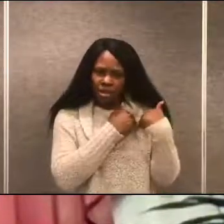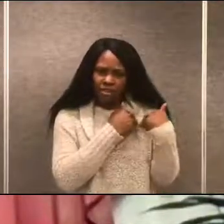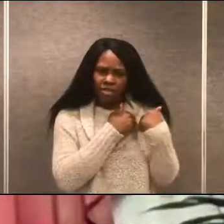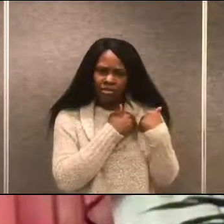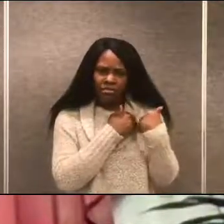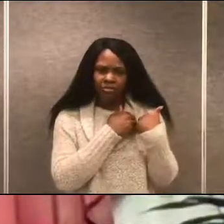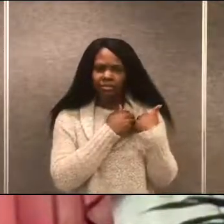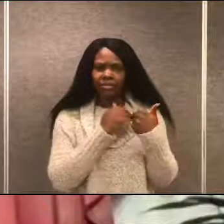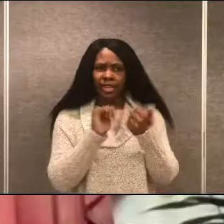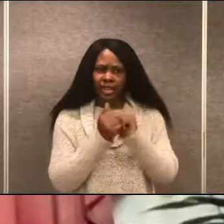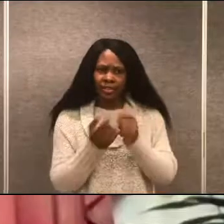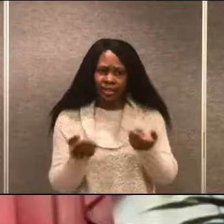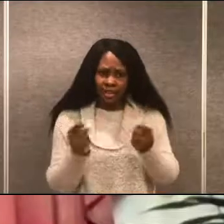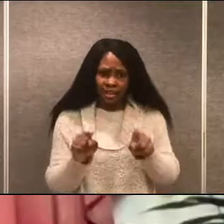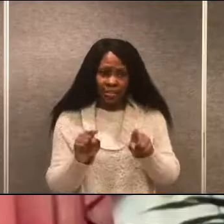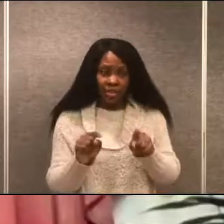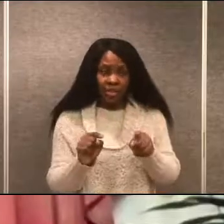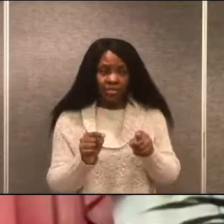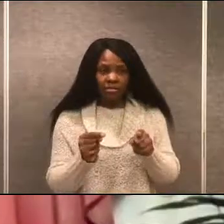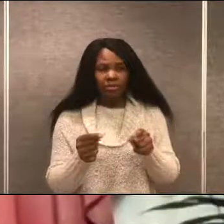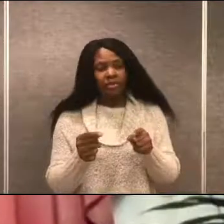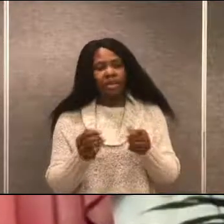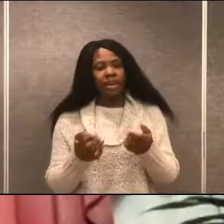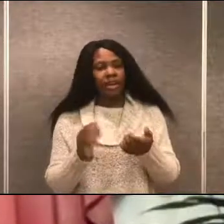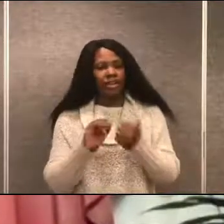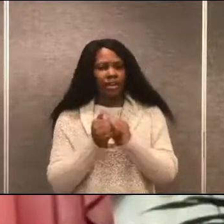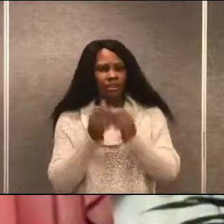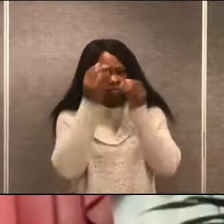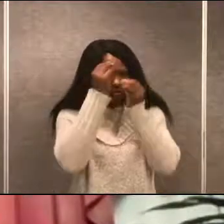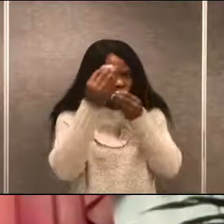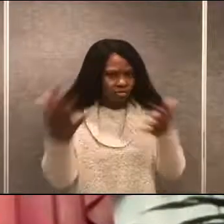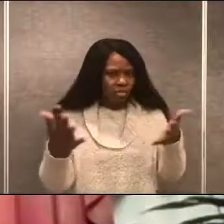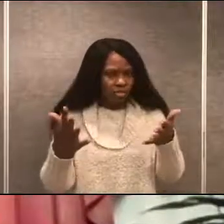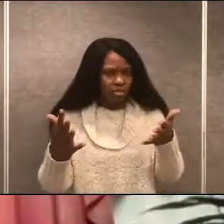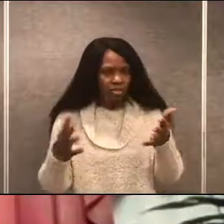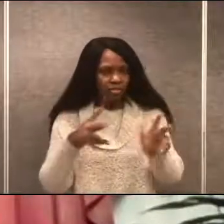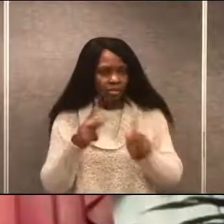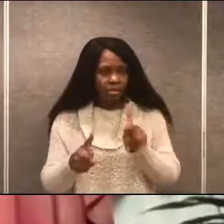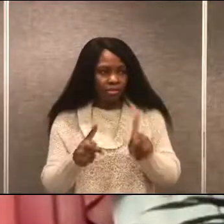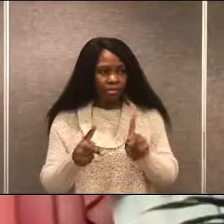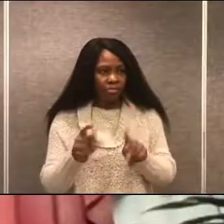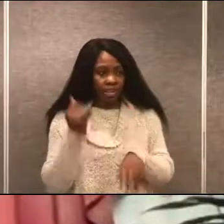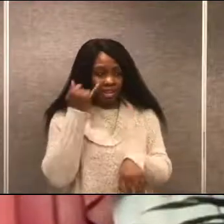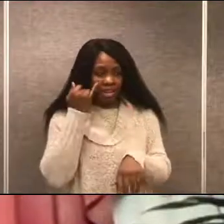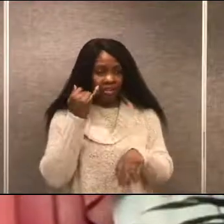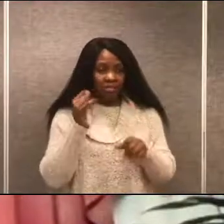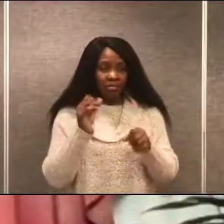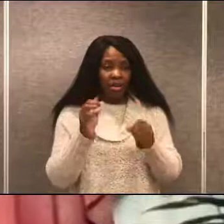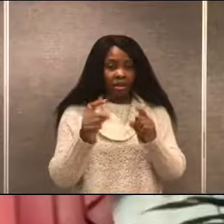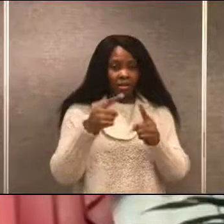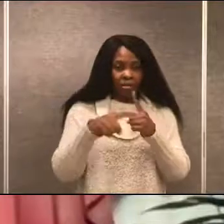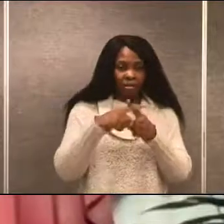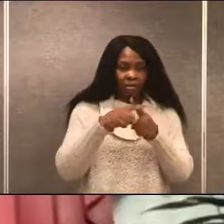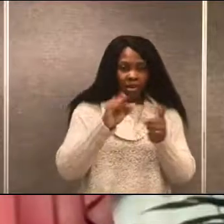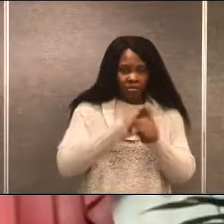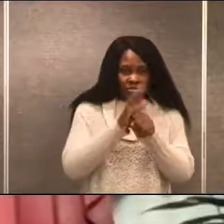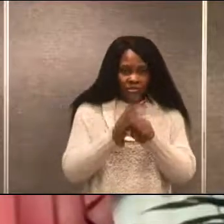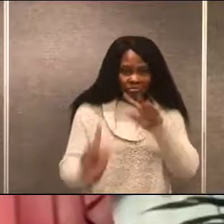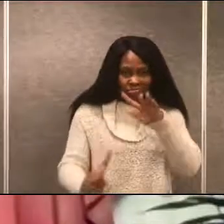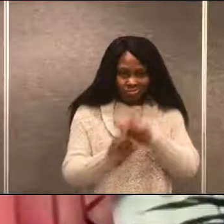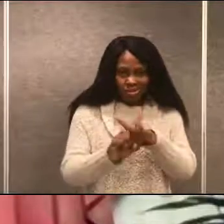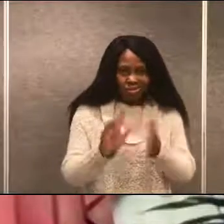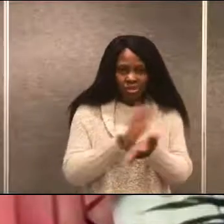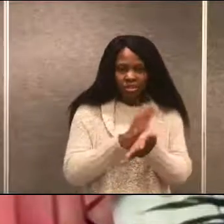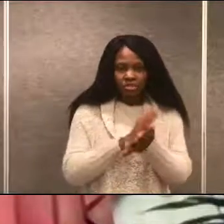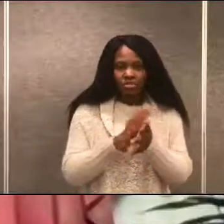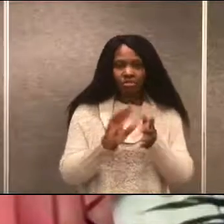be informed if cases to surface within the school district? So one of the things that we have each and every day